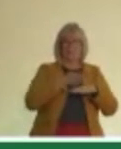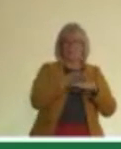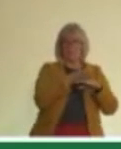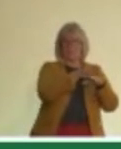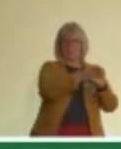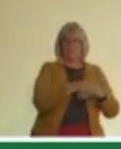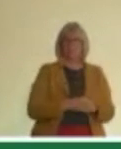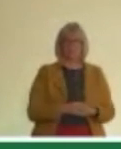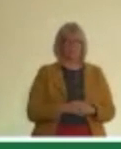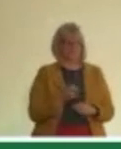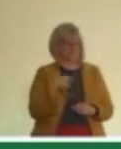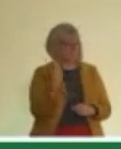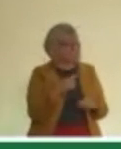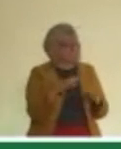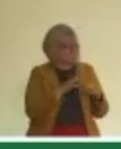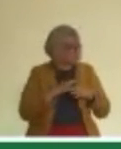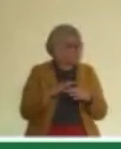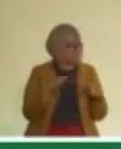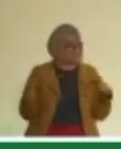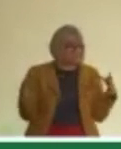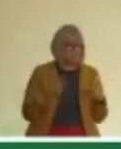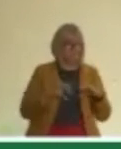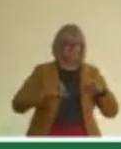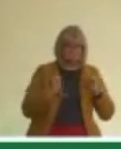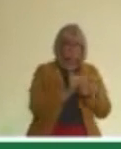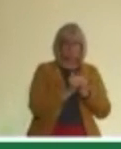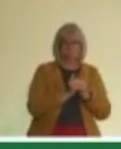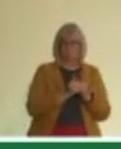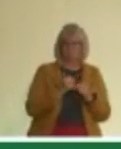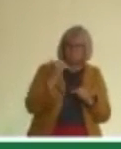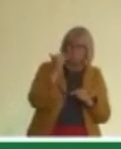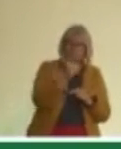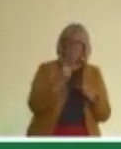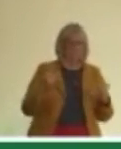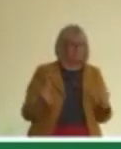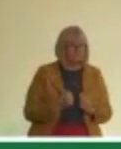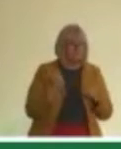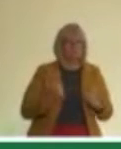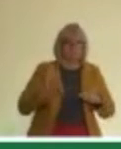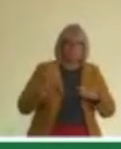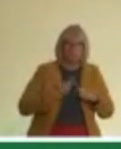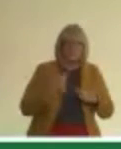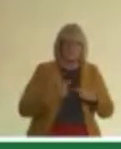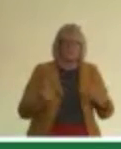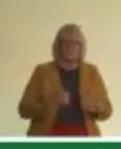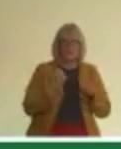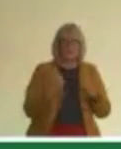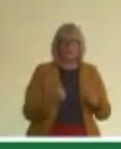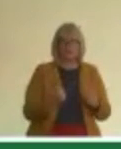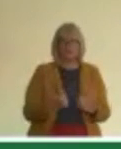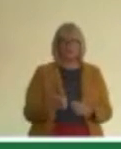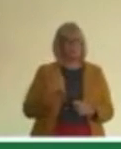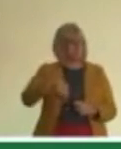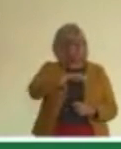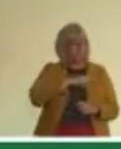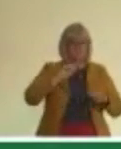together. Let us move forward with the urgency, the power, and the responsibility of which this moment calls us. Let's change our